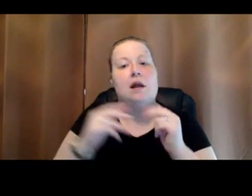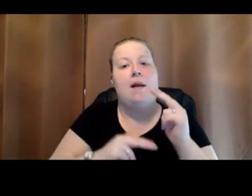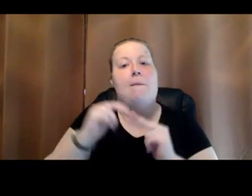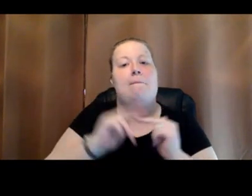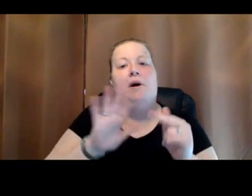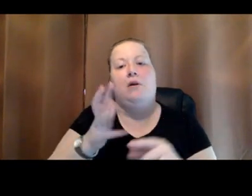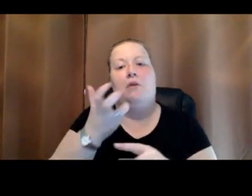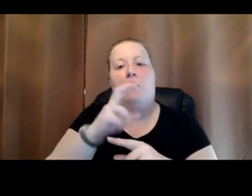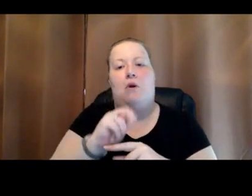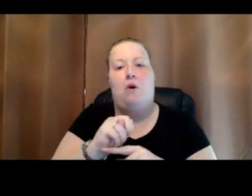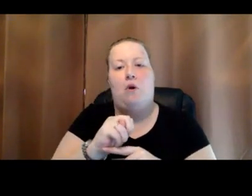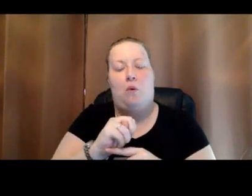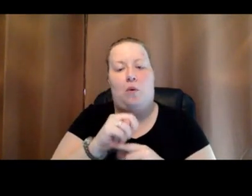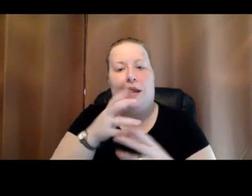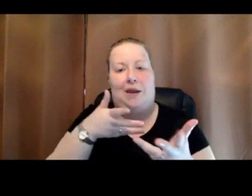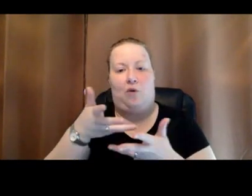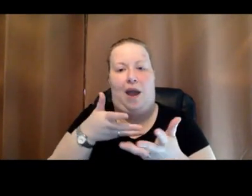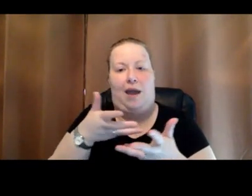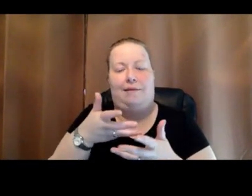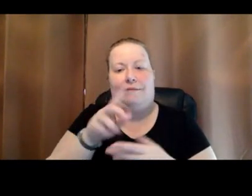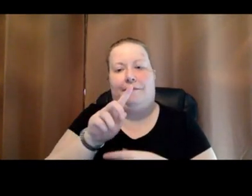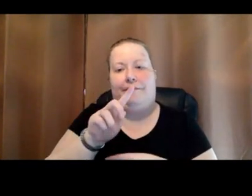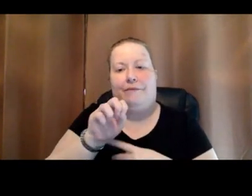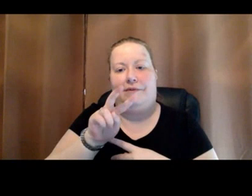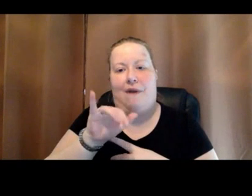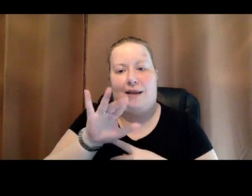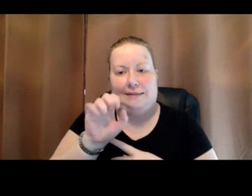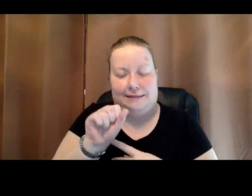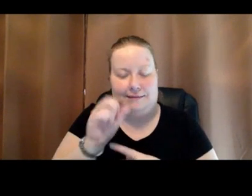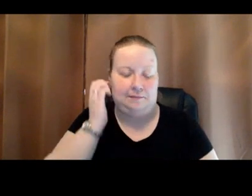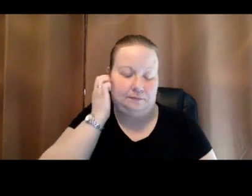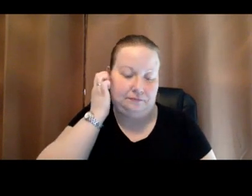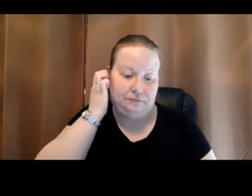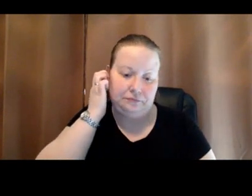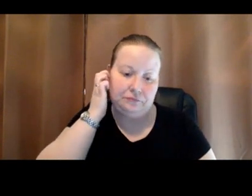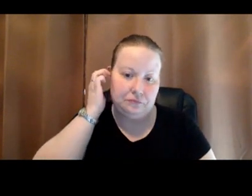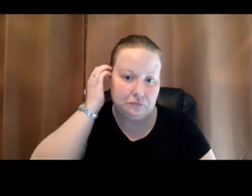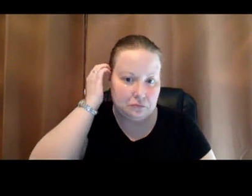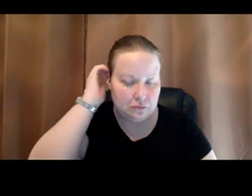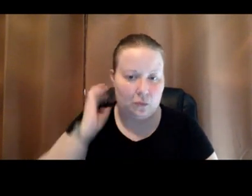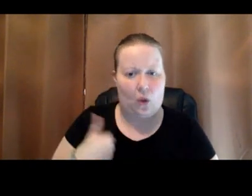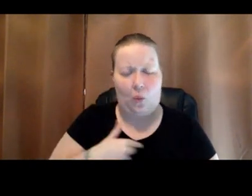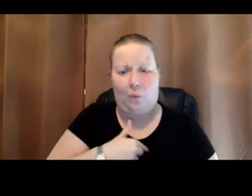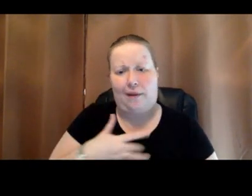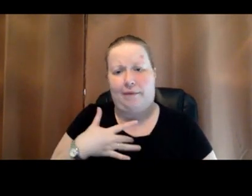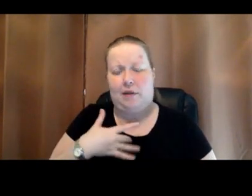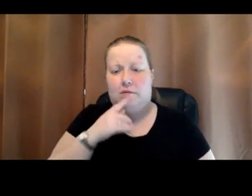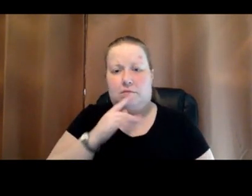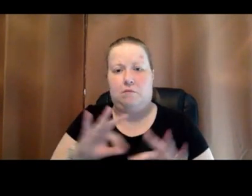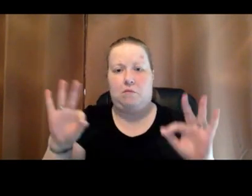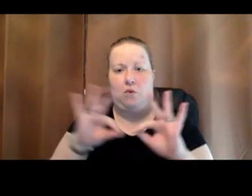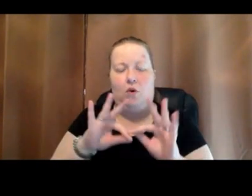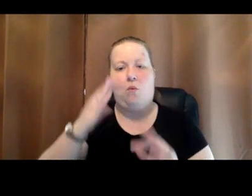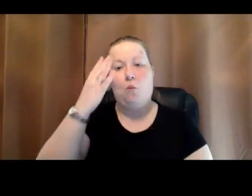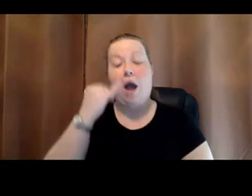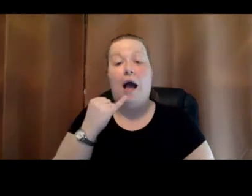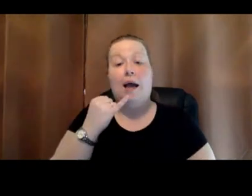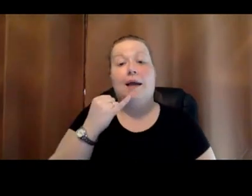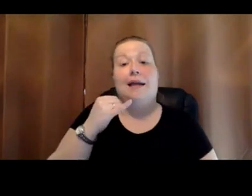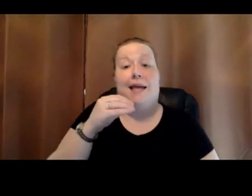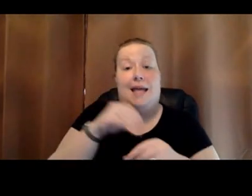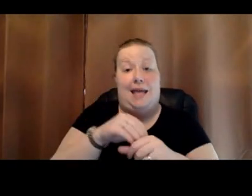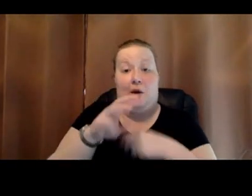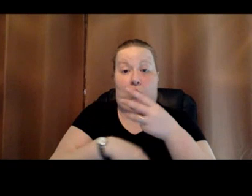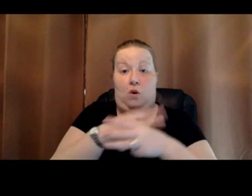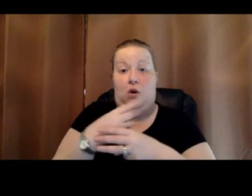own interactive devices. We think it's super important because it means in a world where increasingly we're all